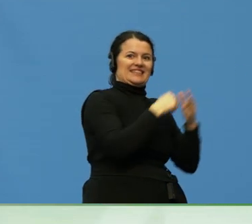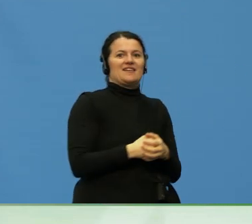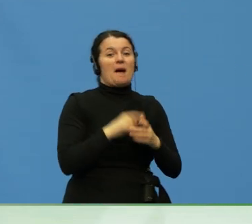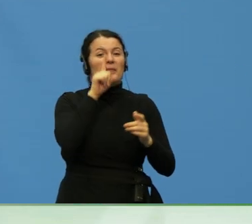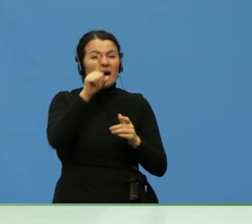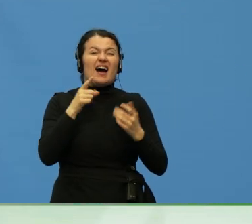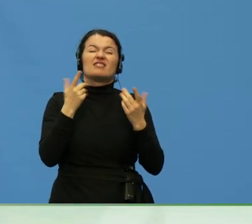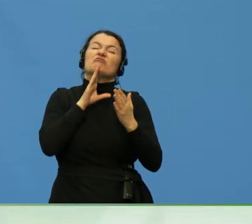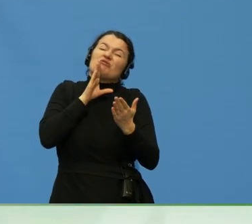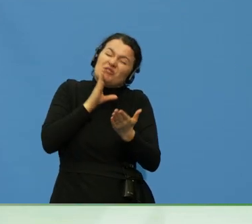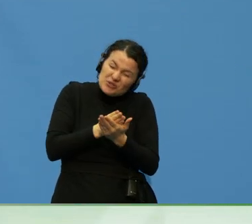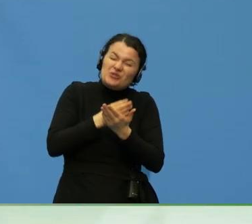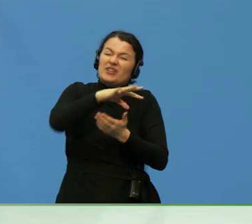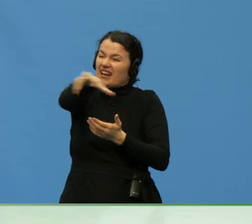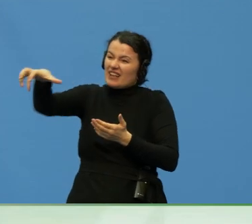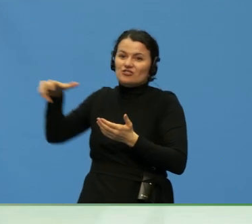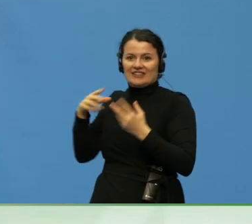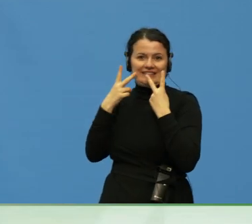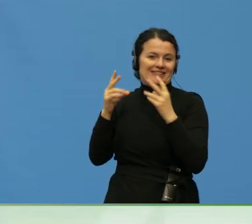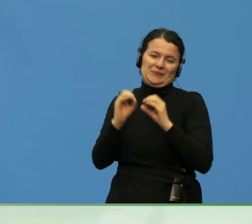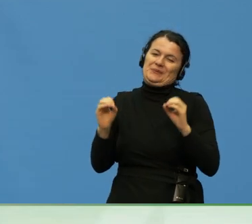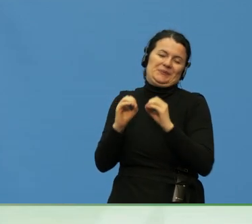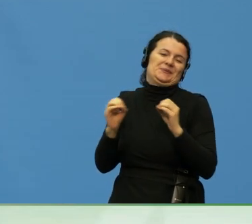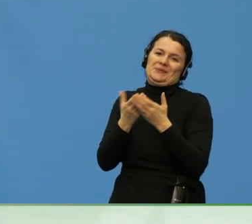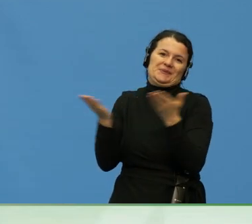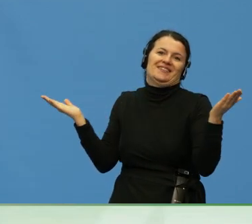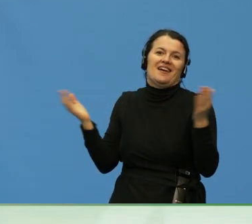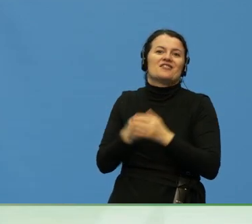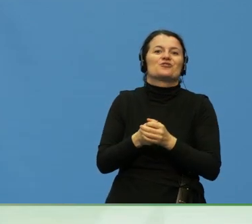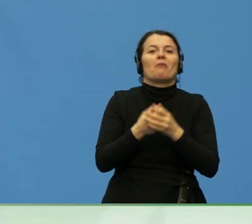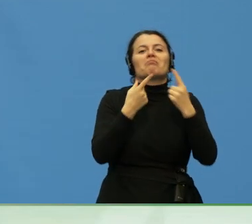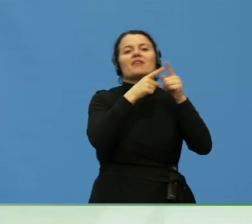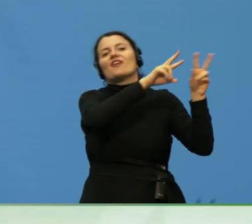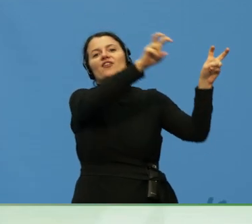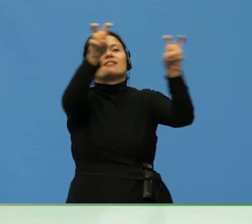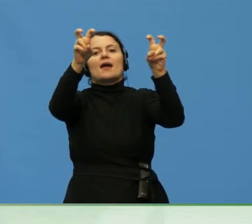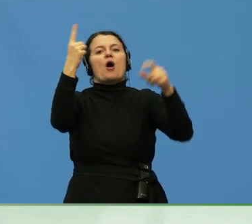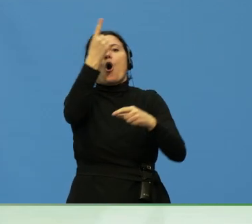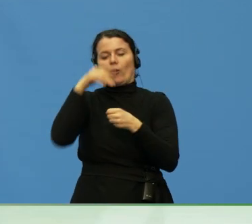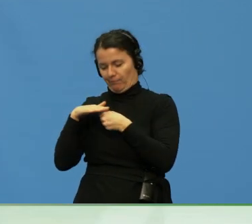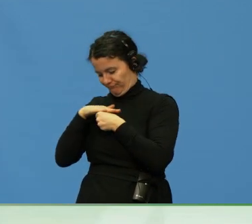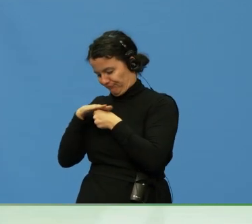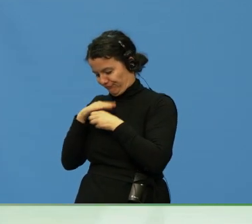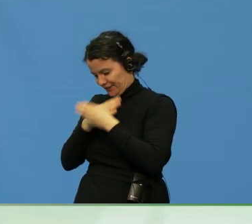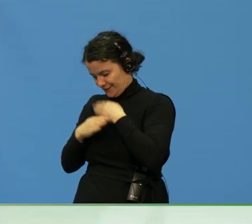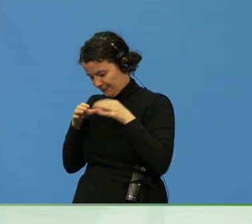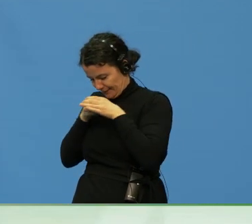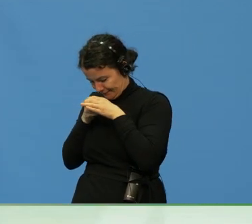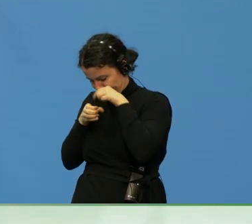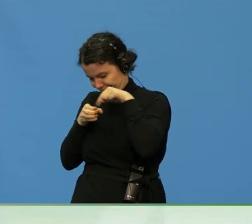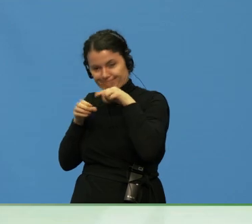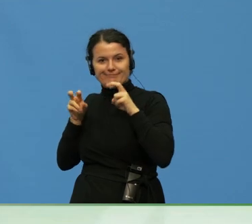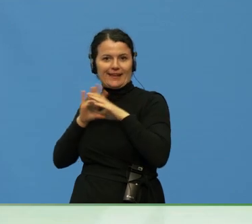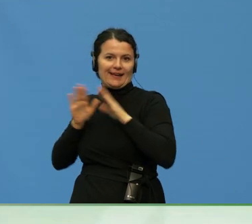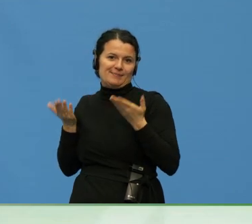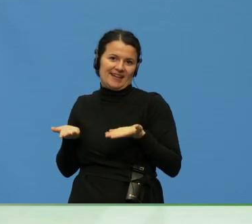really happen like that. So that's something for advocates to look at. I'm